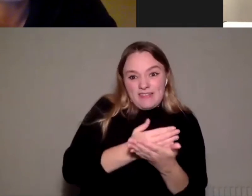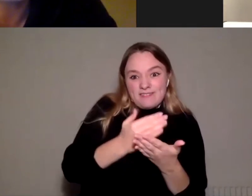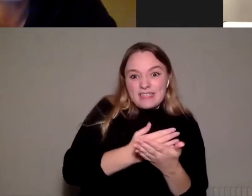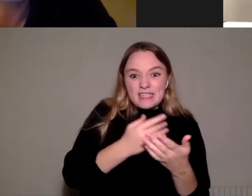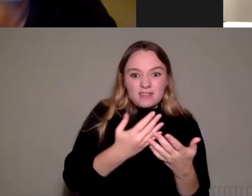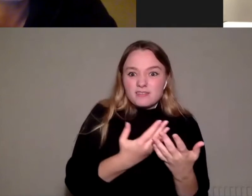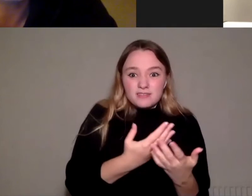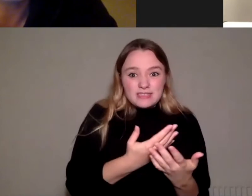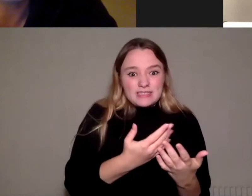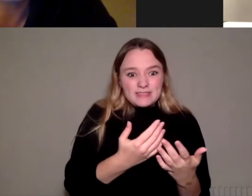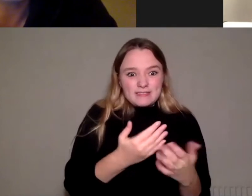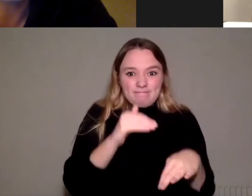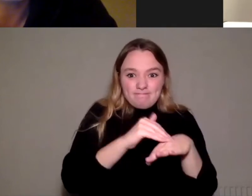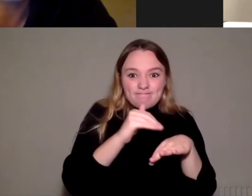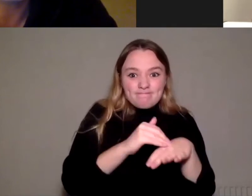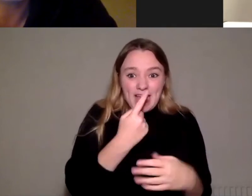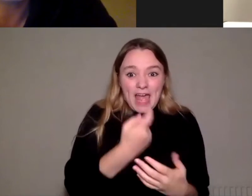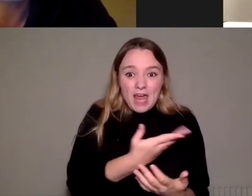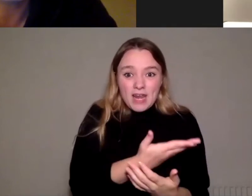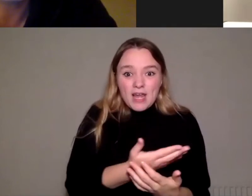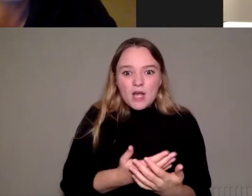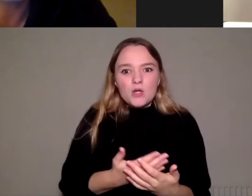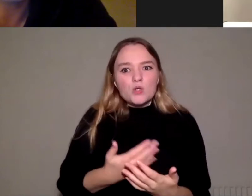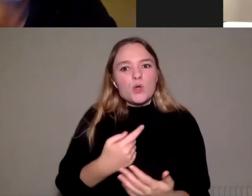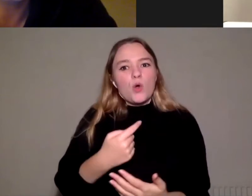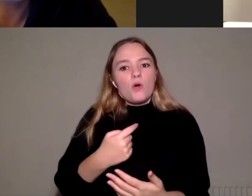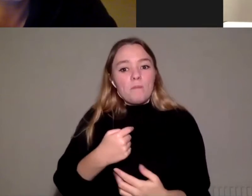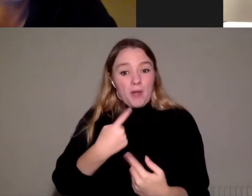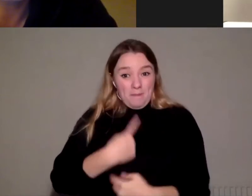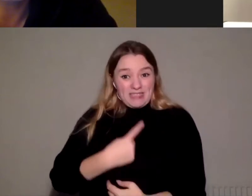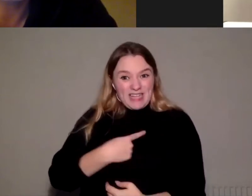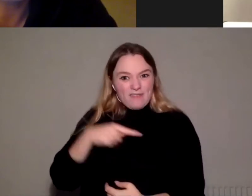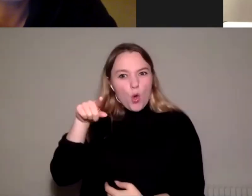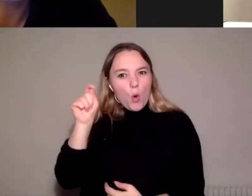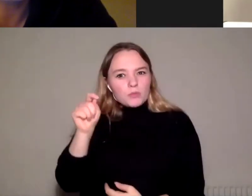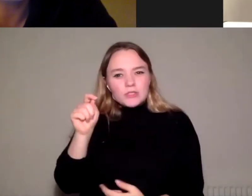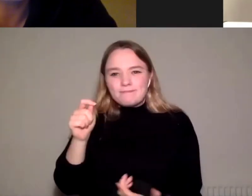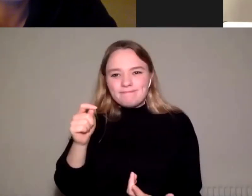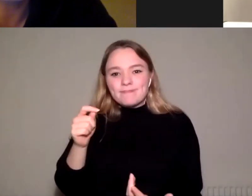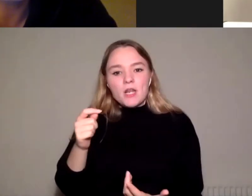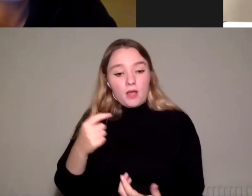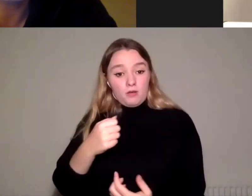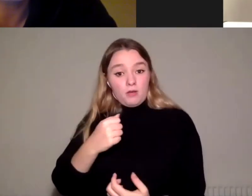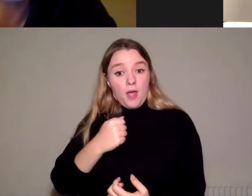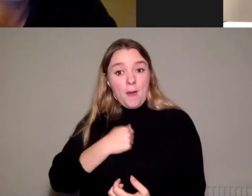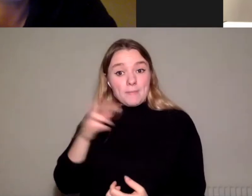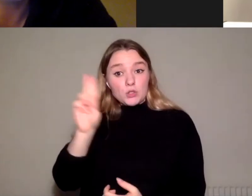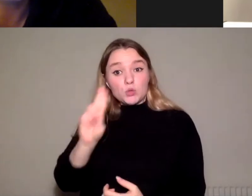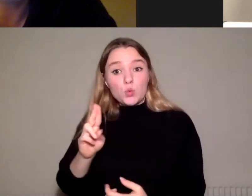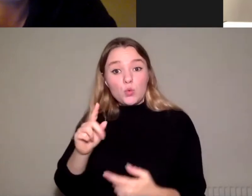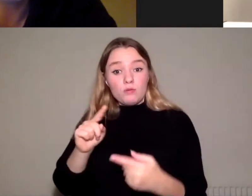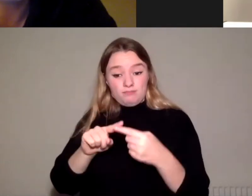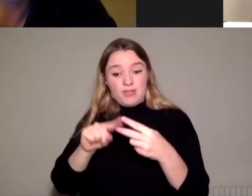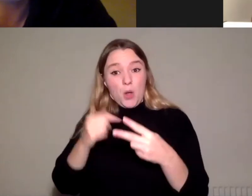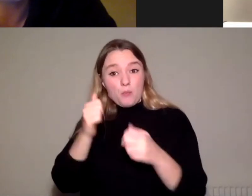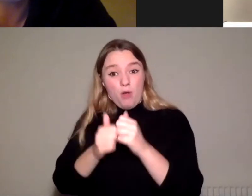never an option. The school I went to, my brother and I were the only Black people there. So it was never an option,